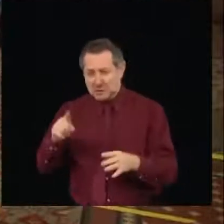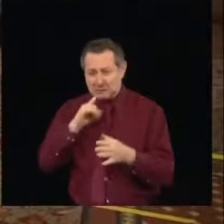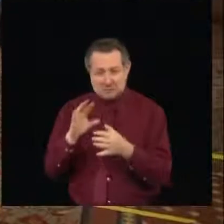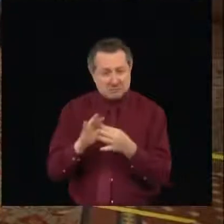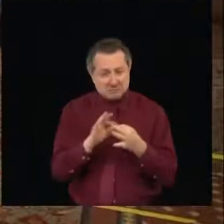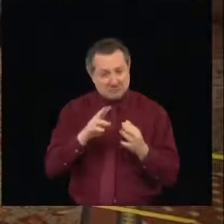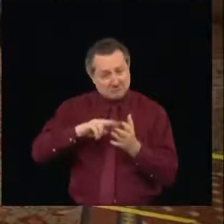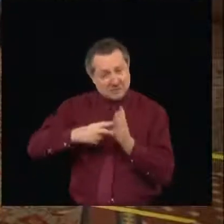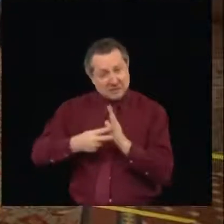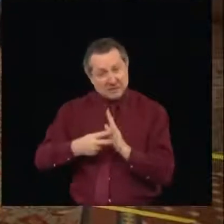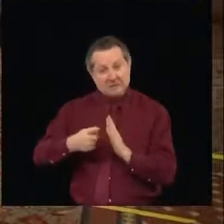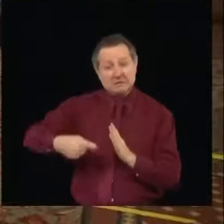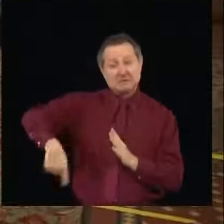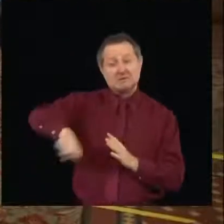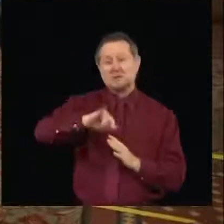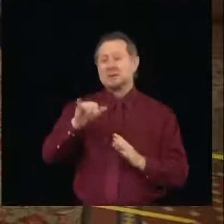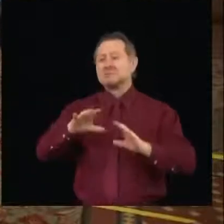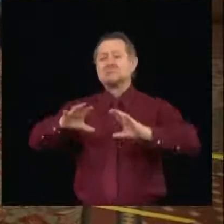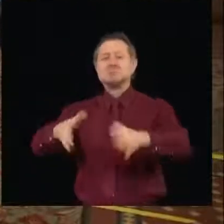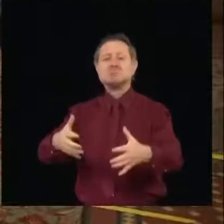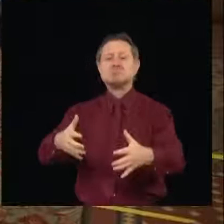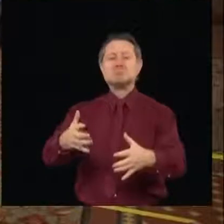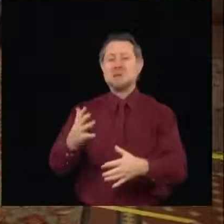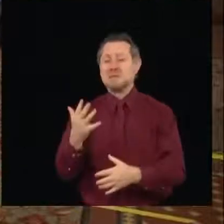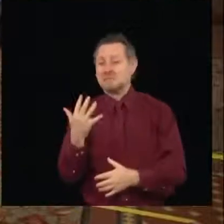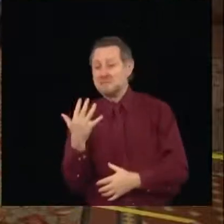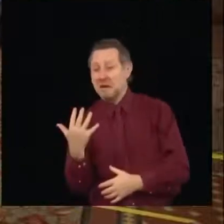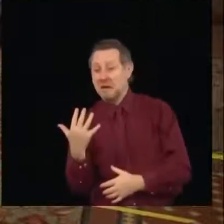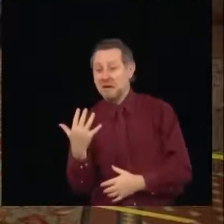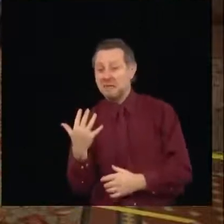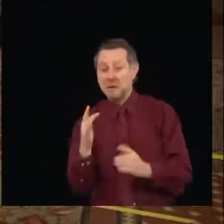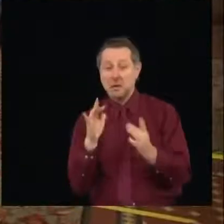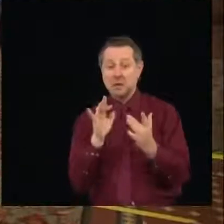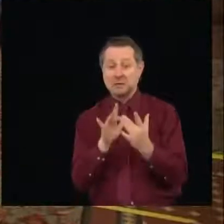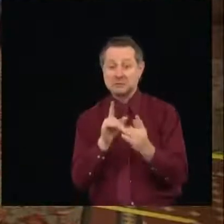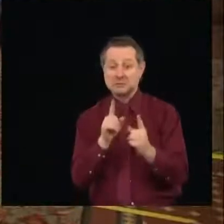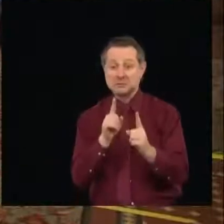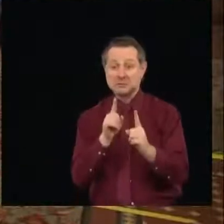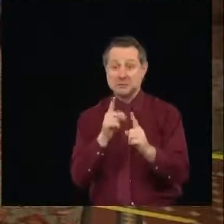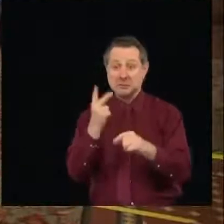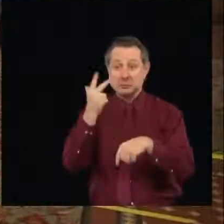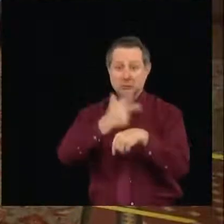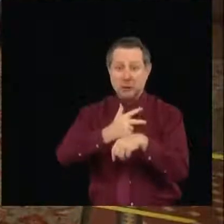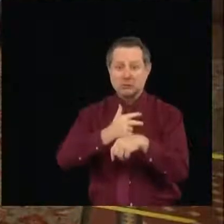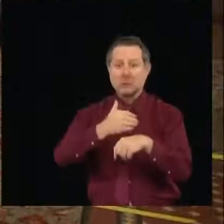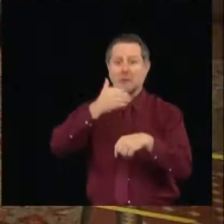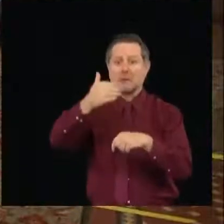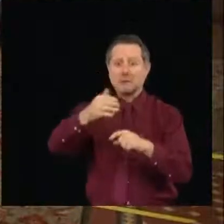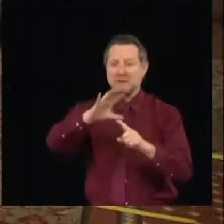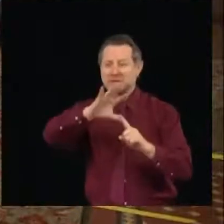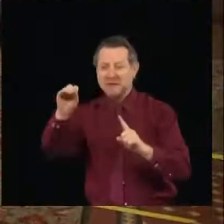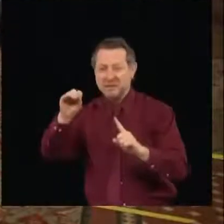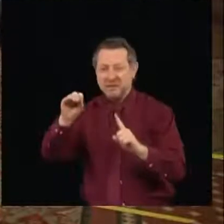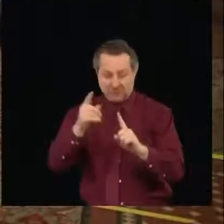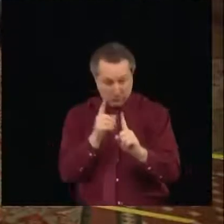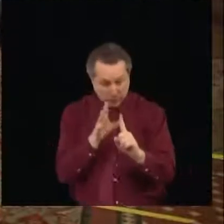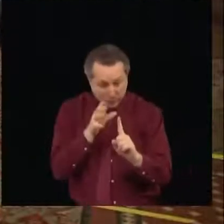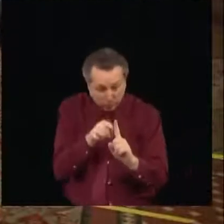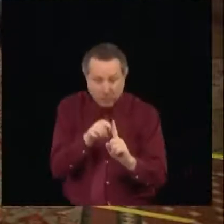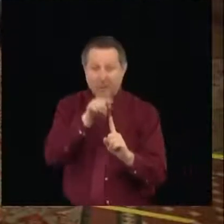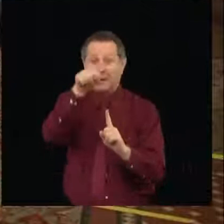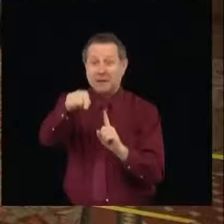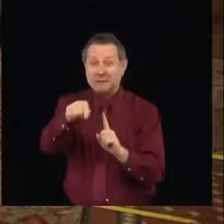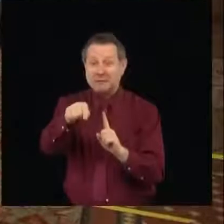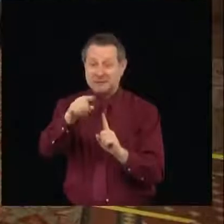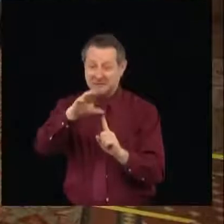team of five contact tracers, 3 days to contact 50 people, exponential growth. Are you still confident that this is